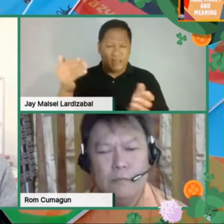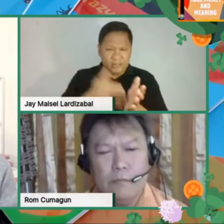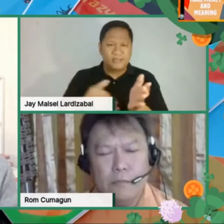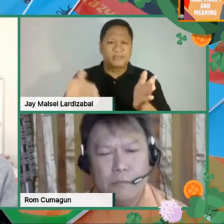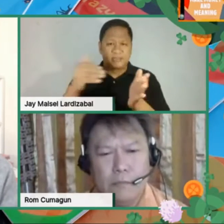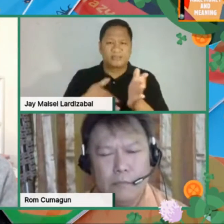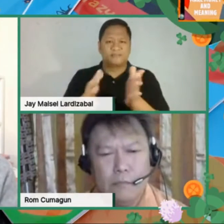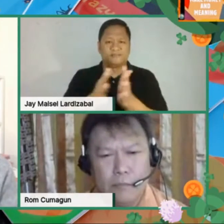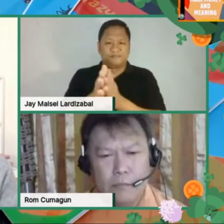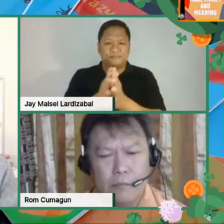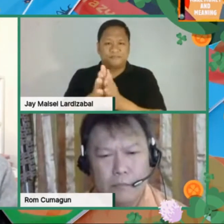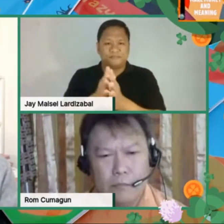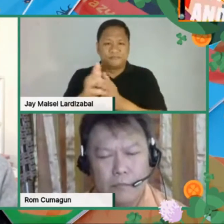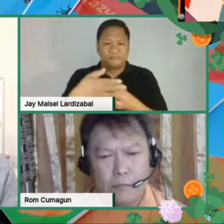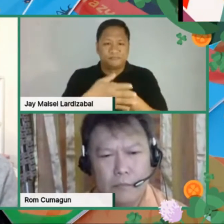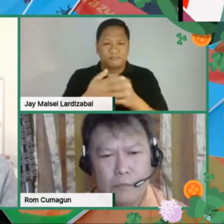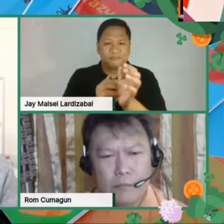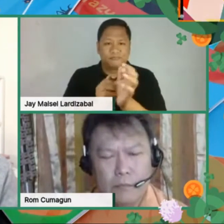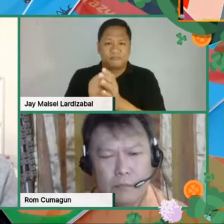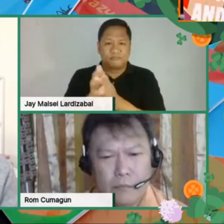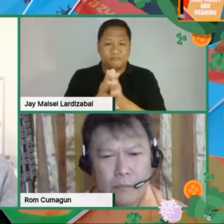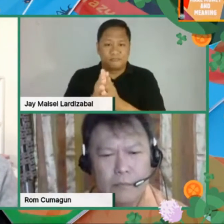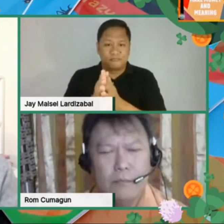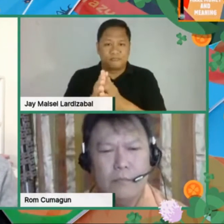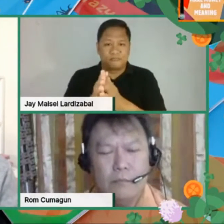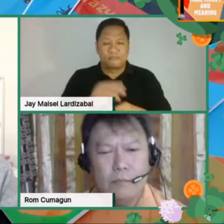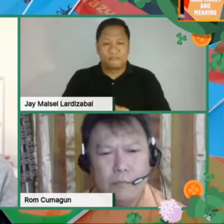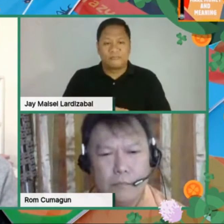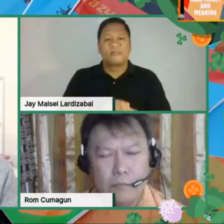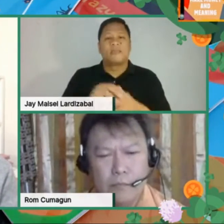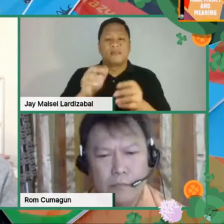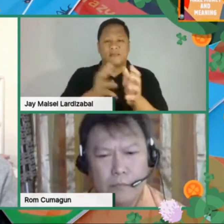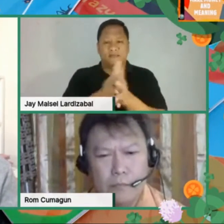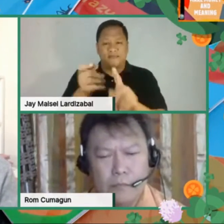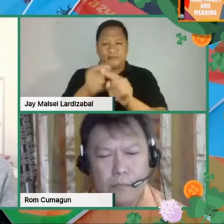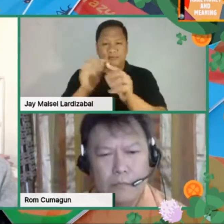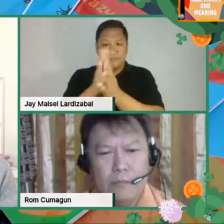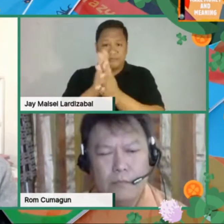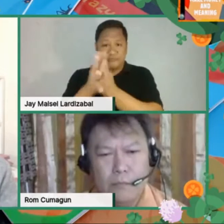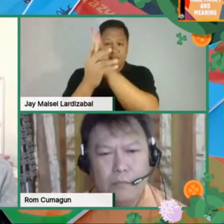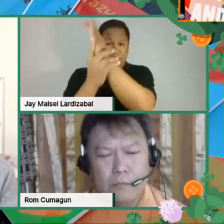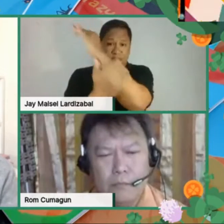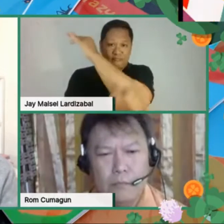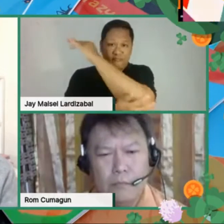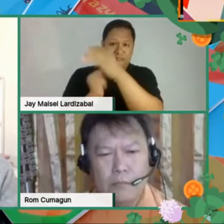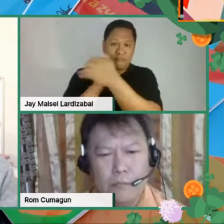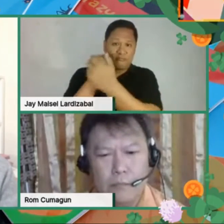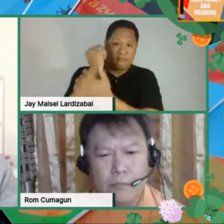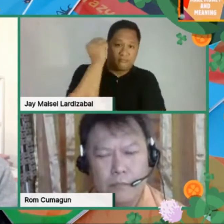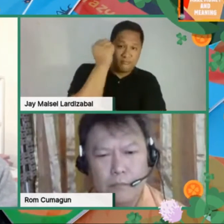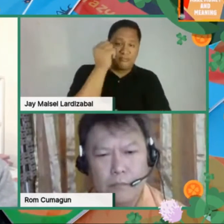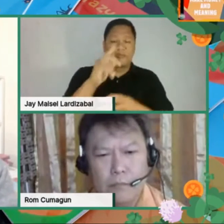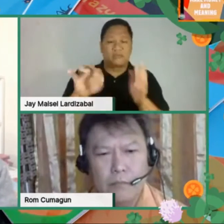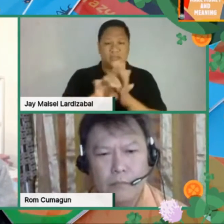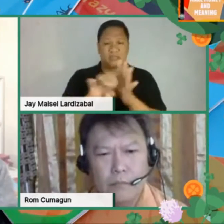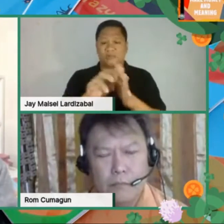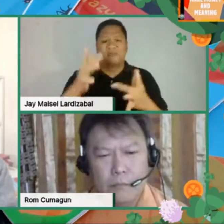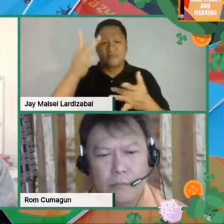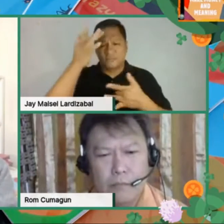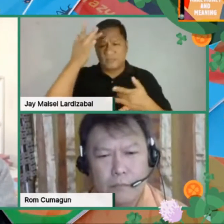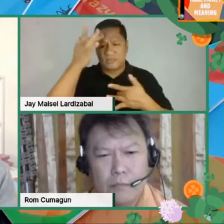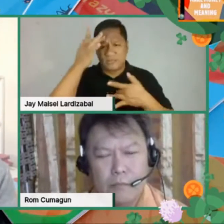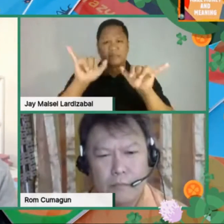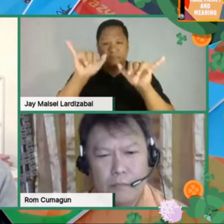you're coughing, cup on your elbow, or when you're sneezing. And if you're unwell, just stay at home